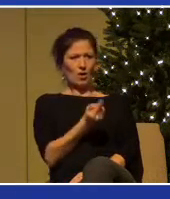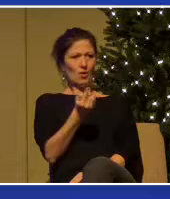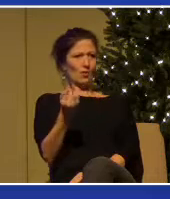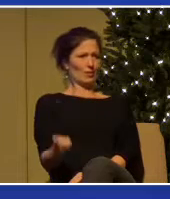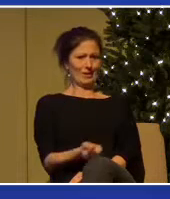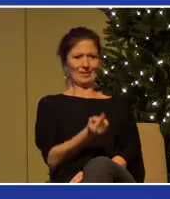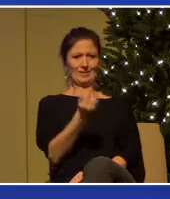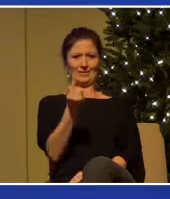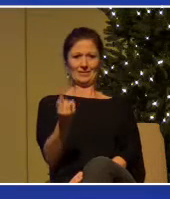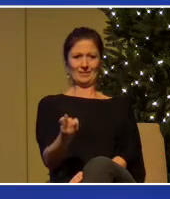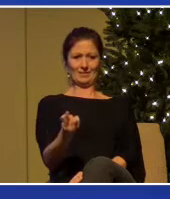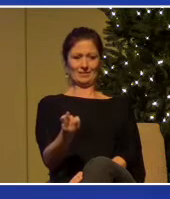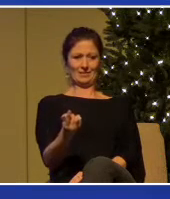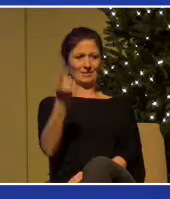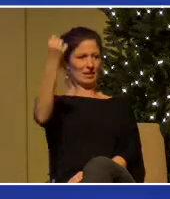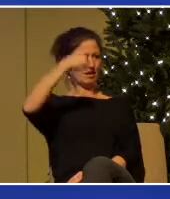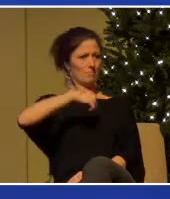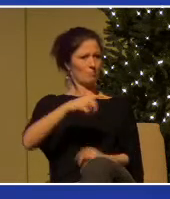when it is time.